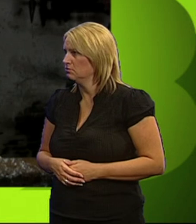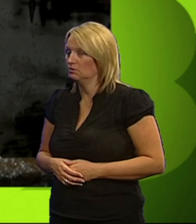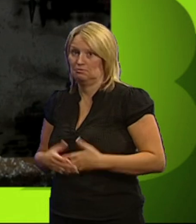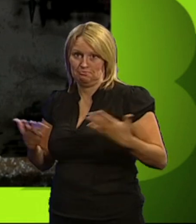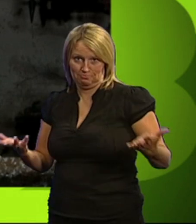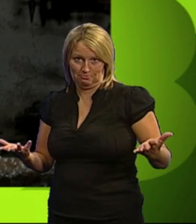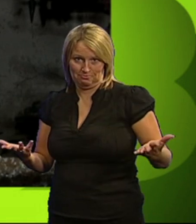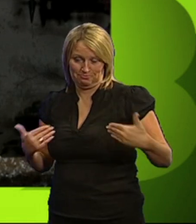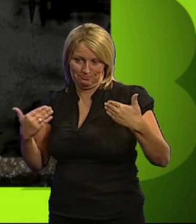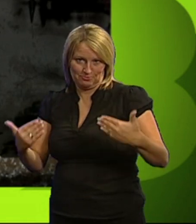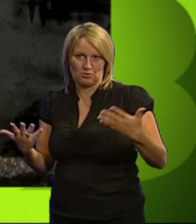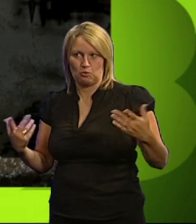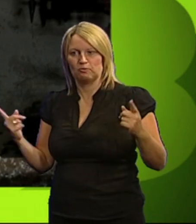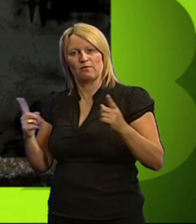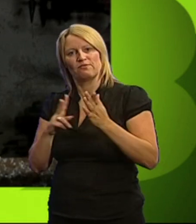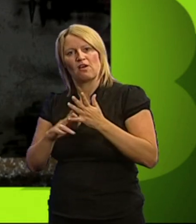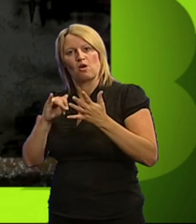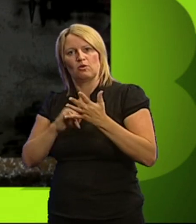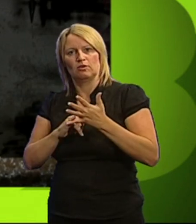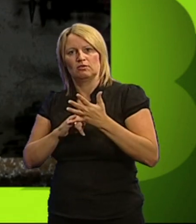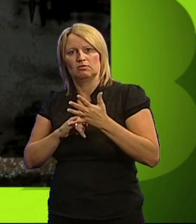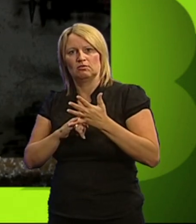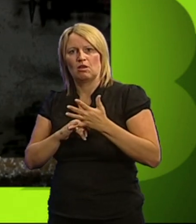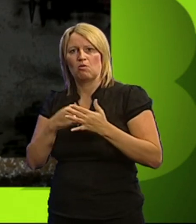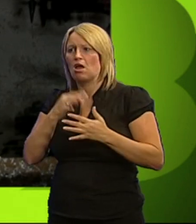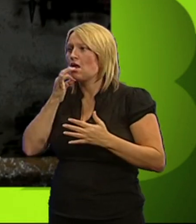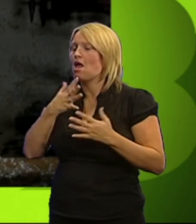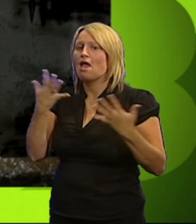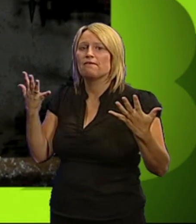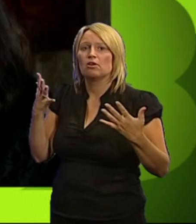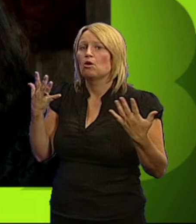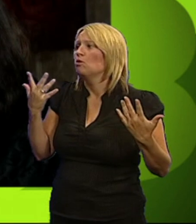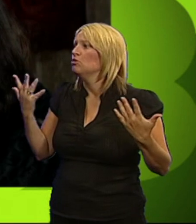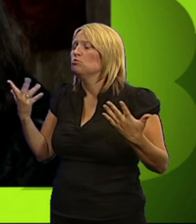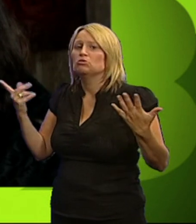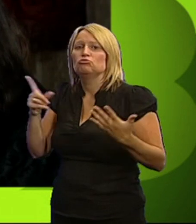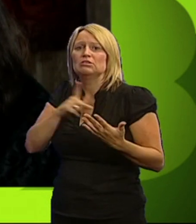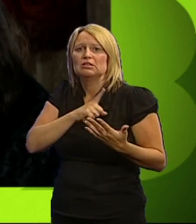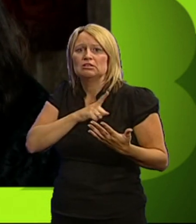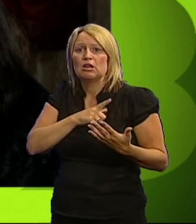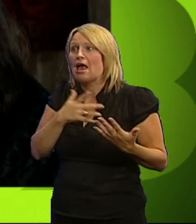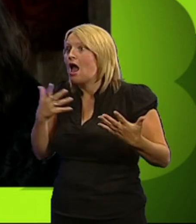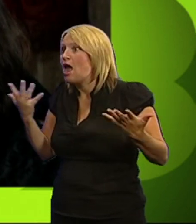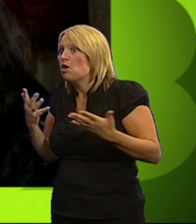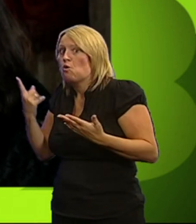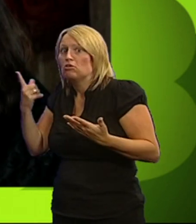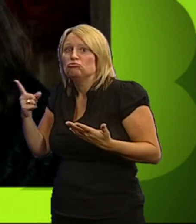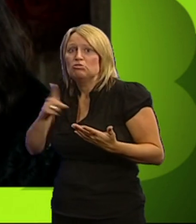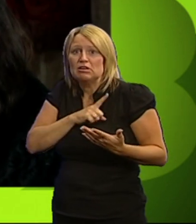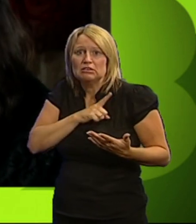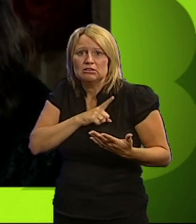And so, before we move on to the vows, I must ask if any person knows